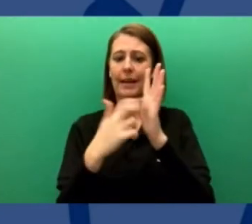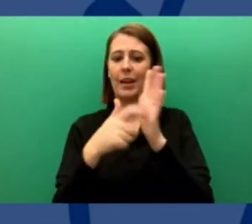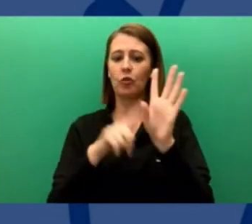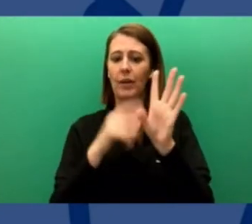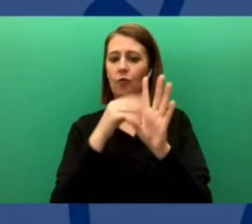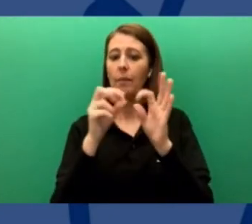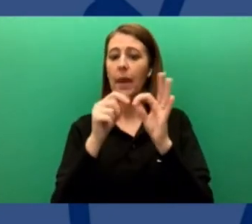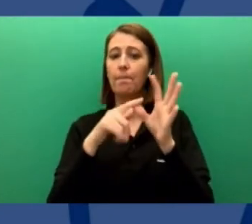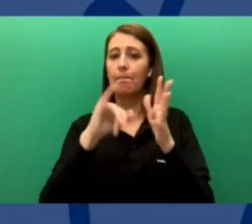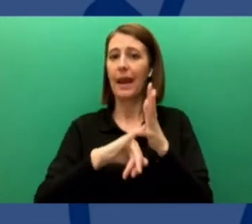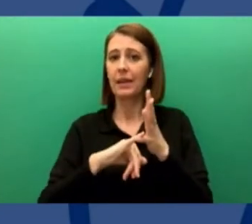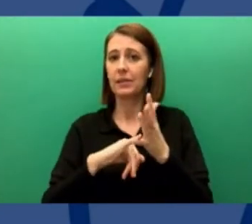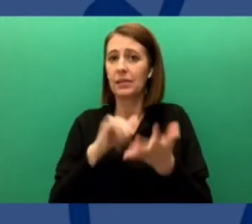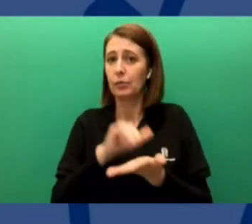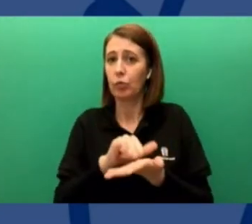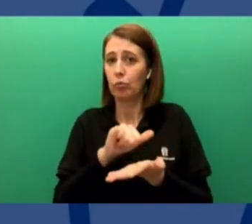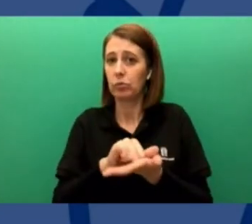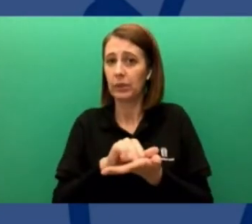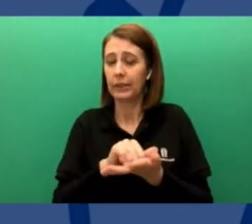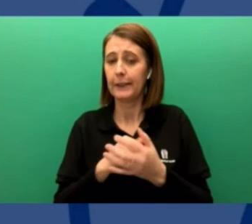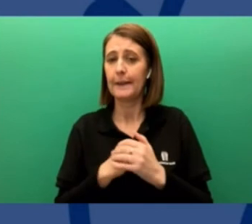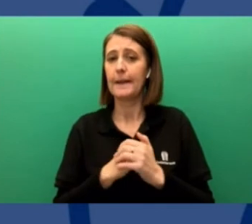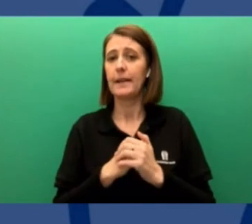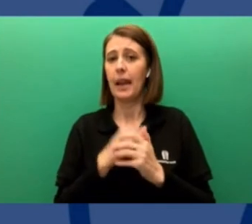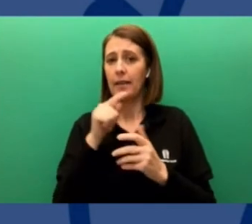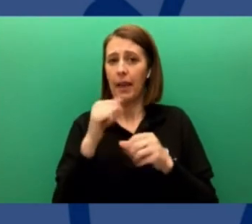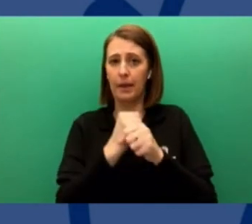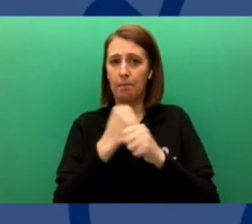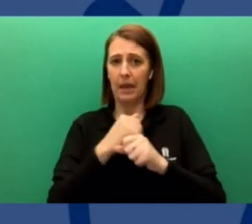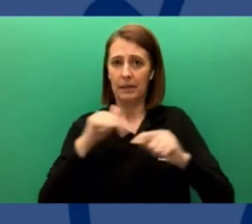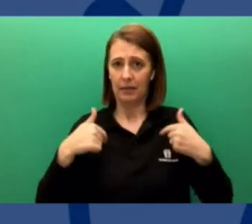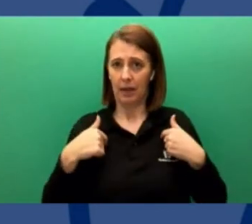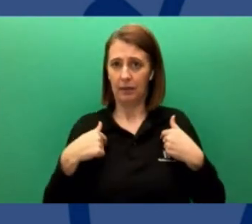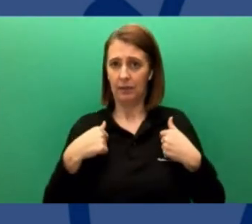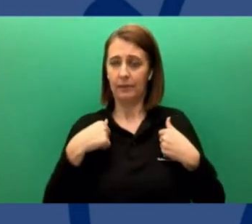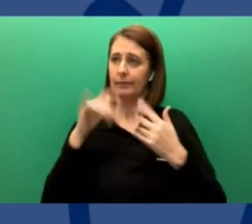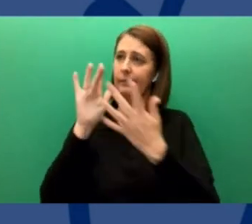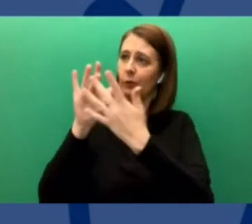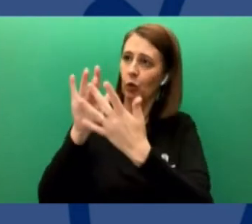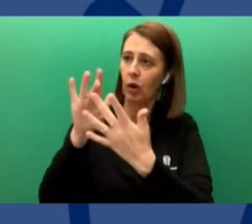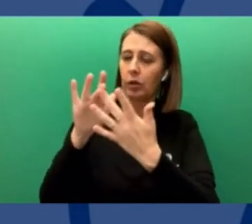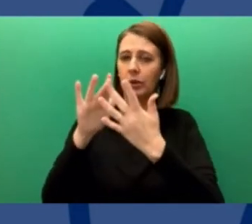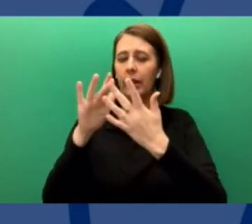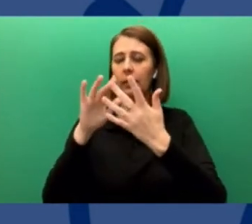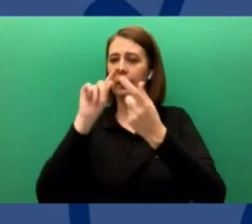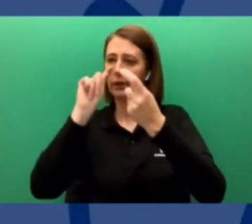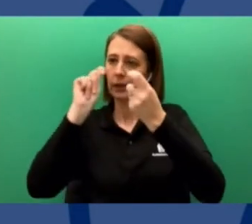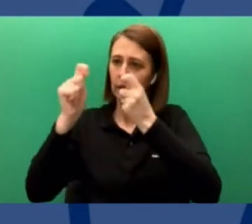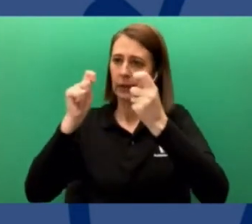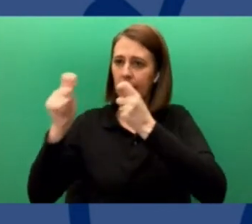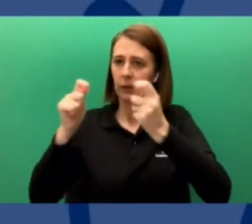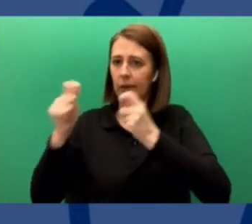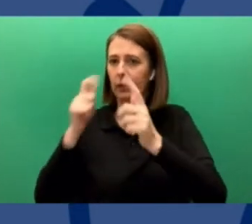a lot. So, and that causes us to need to make contact and need to get things approved.